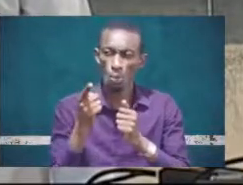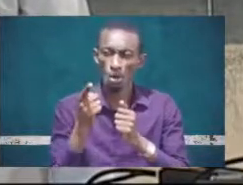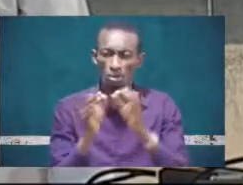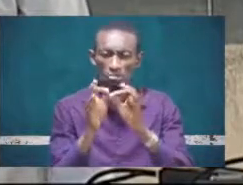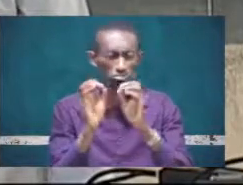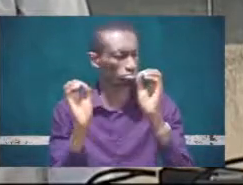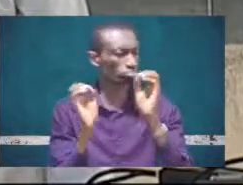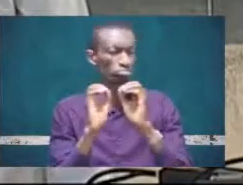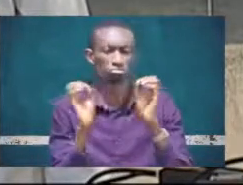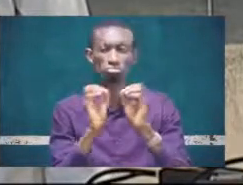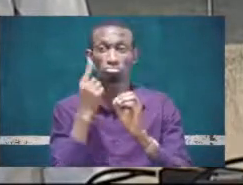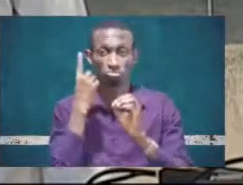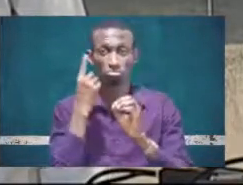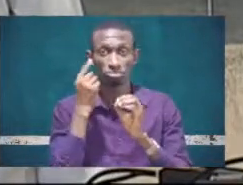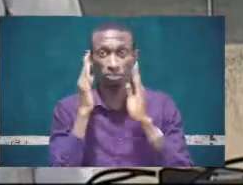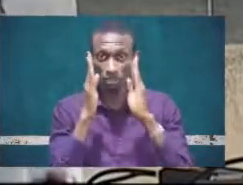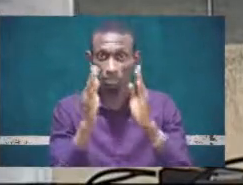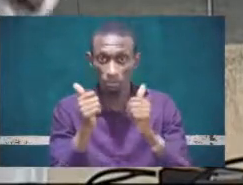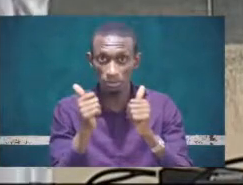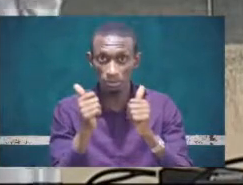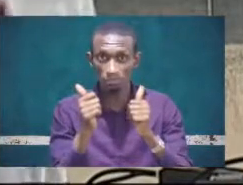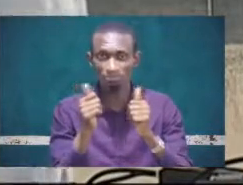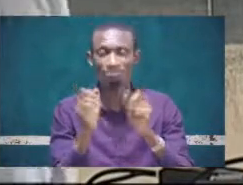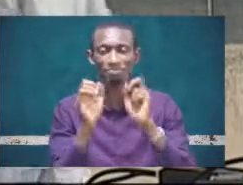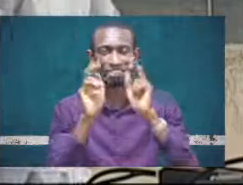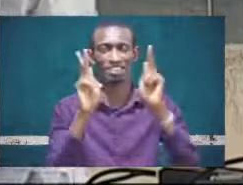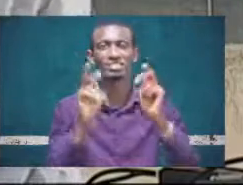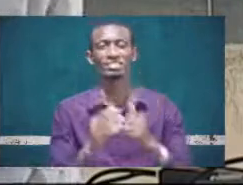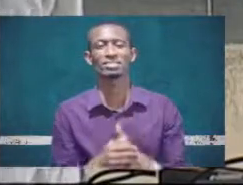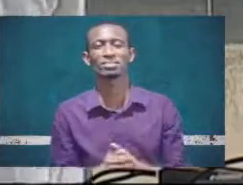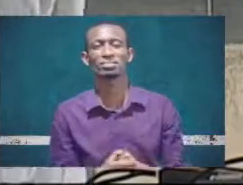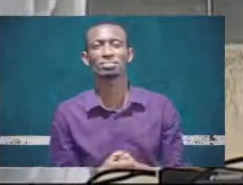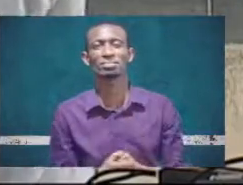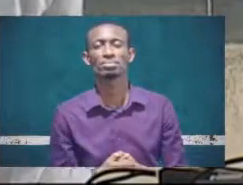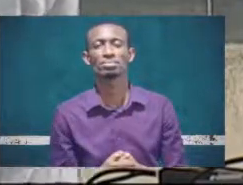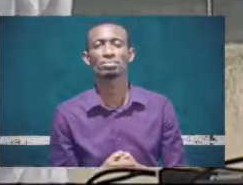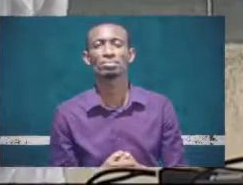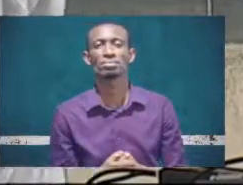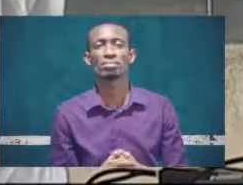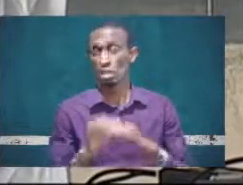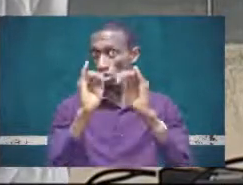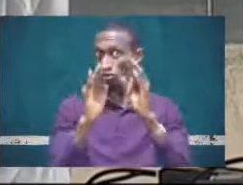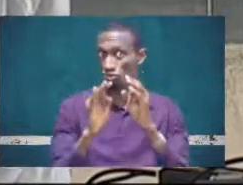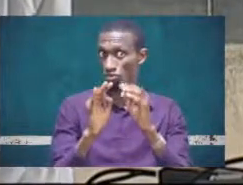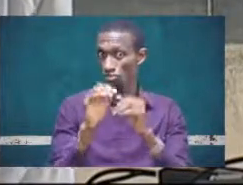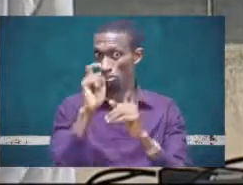we together? Are we together? Very nice. Then when x is equal to